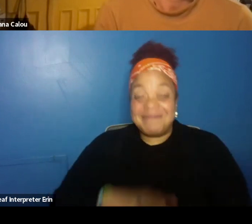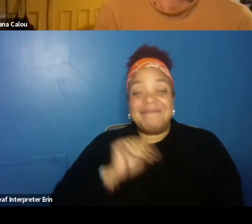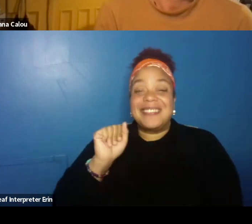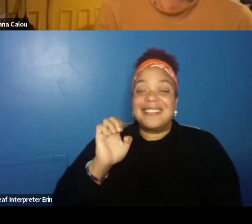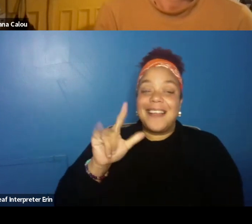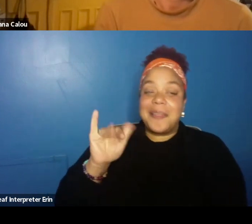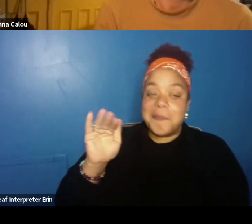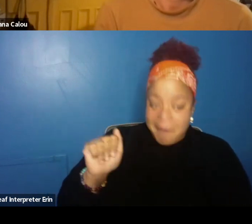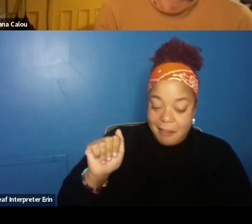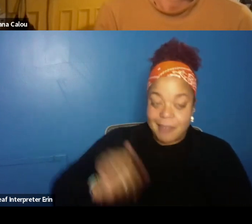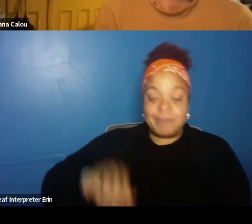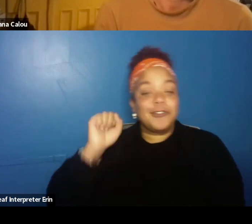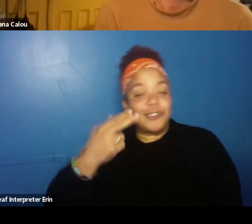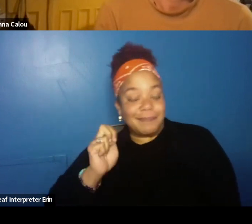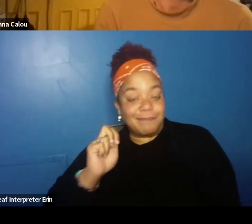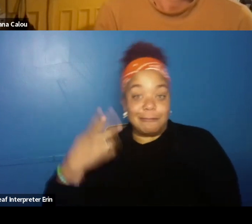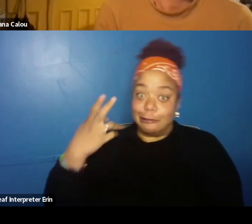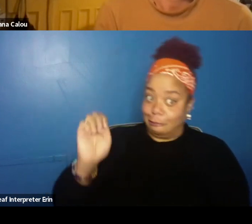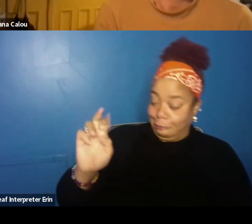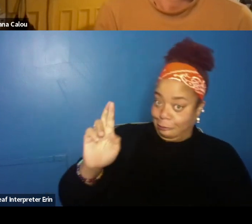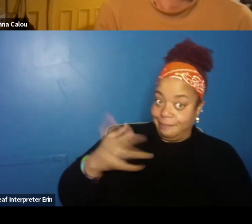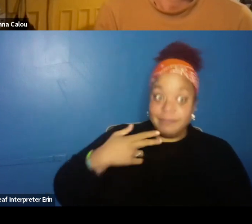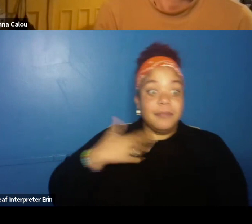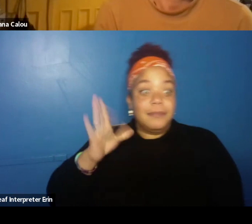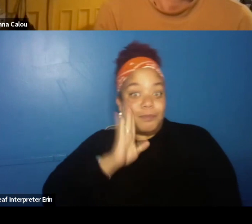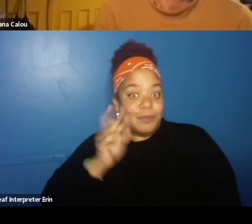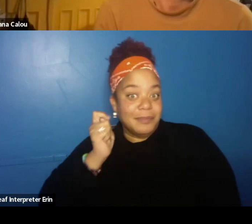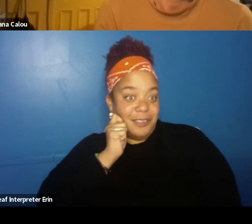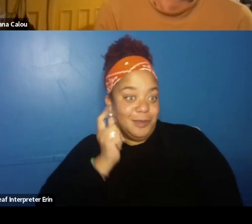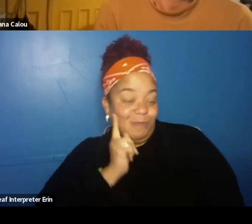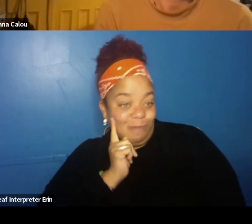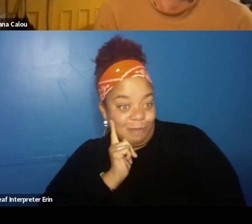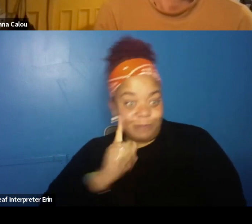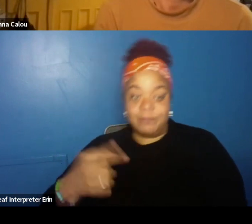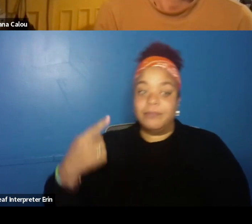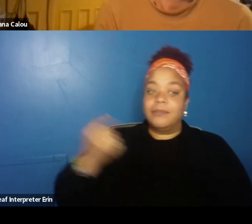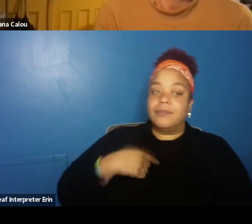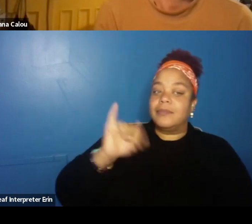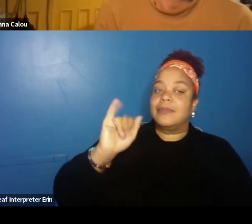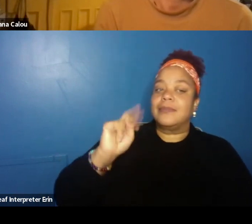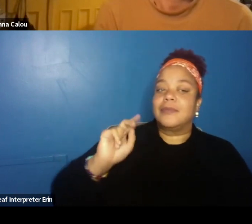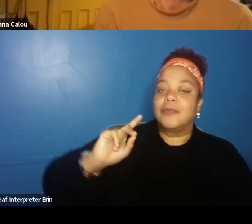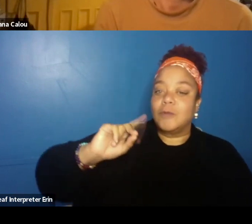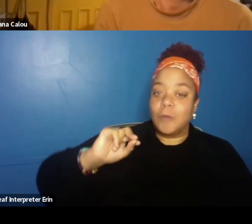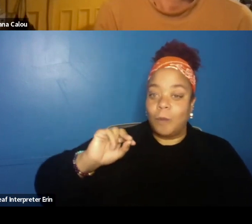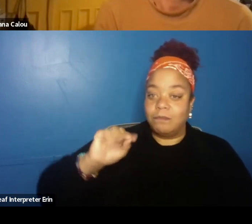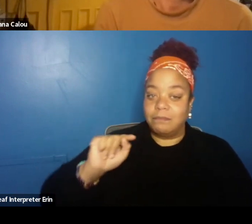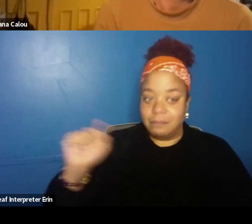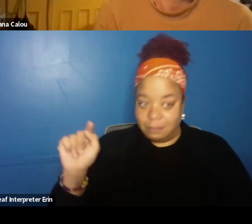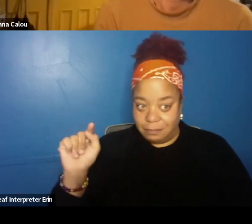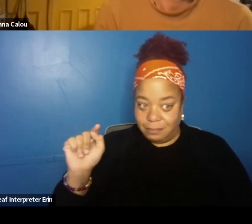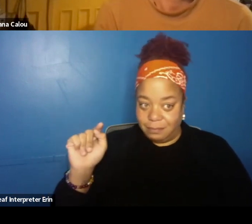pronouns. I'm a brown-skinned Indo-Guyanese femme person with round cheeks and black curly